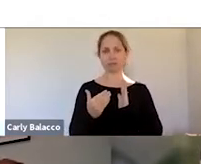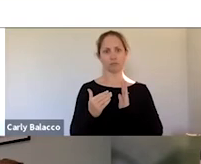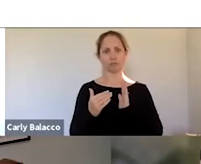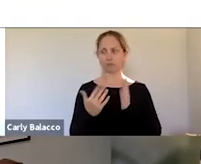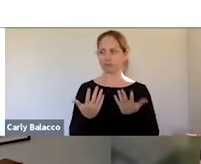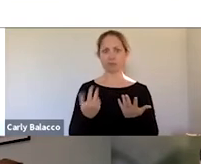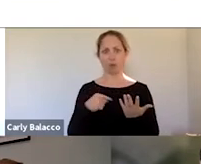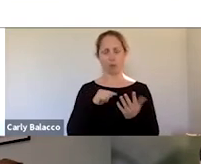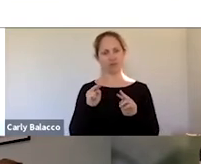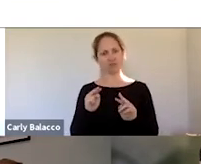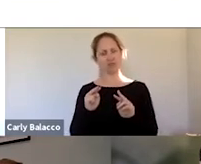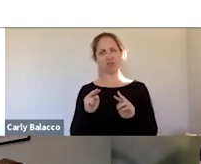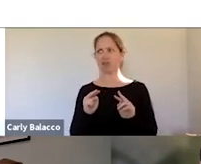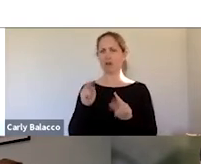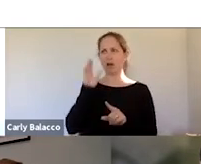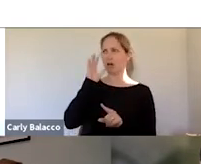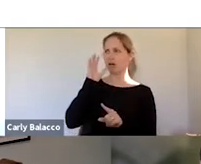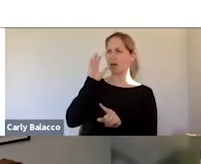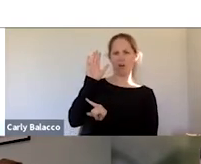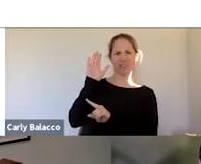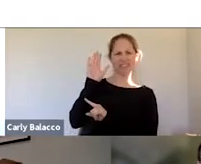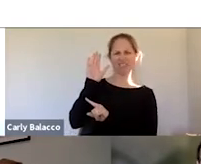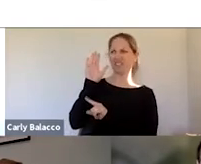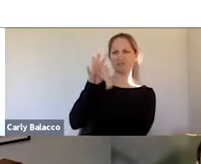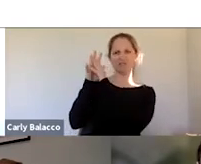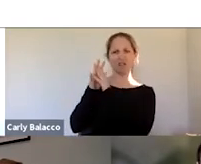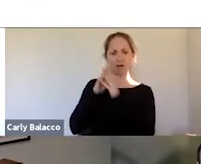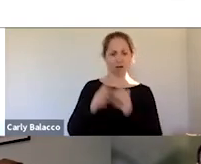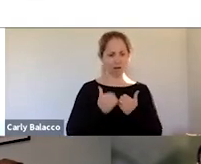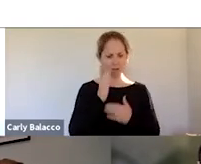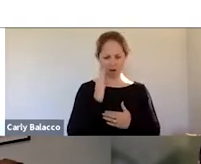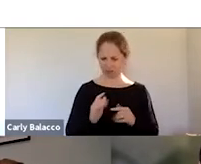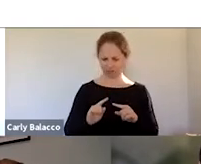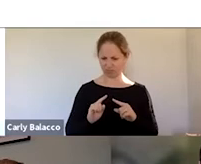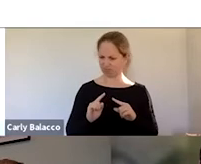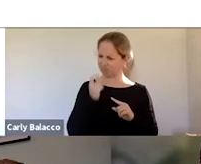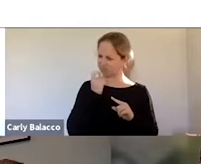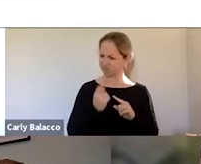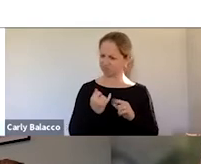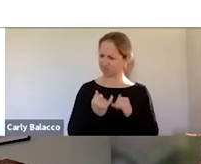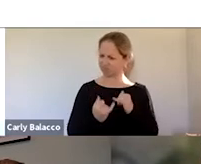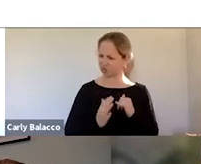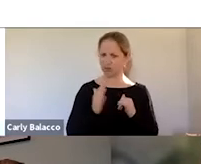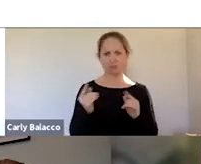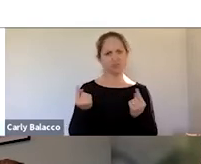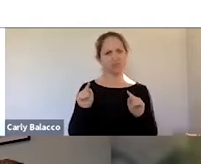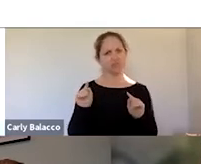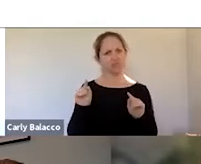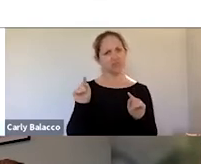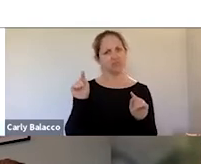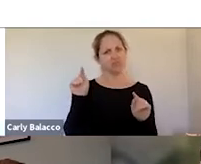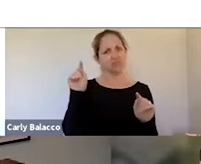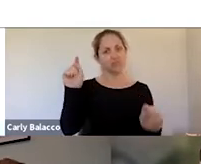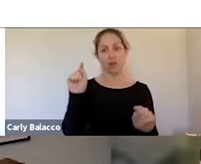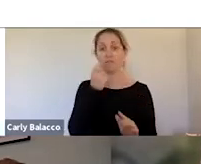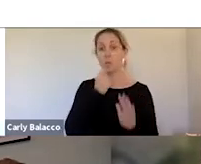terms of the paths of our two countries. And I'm just going to show up on screen the latest Australian results, which were from March, so a few